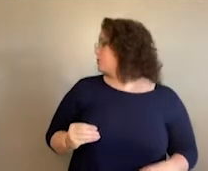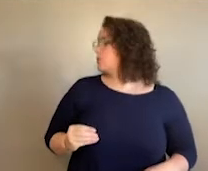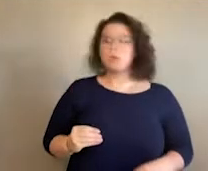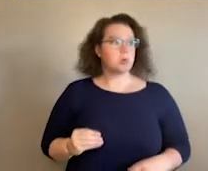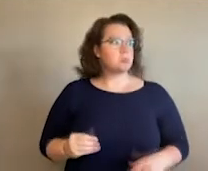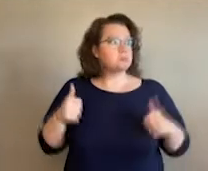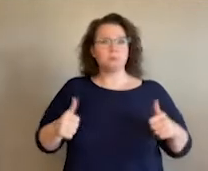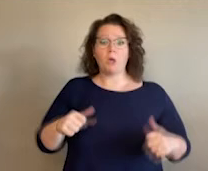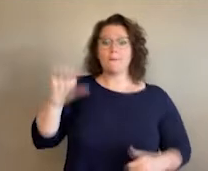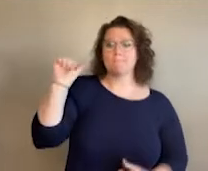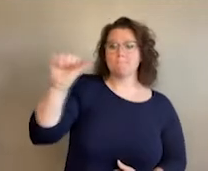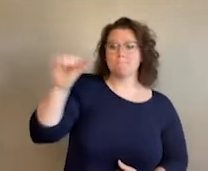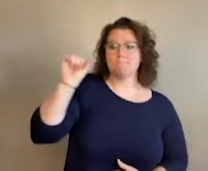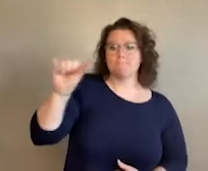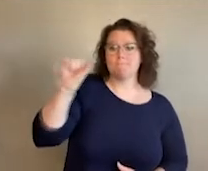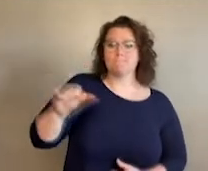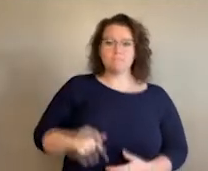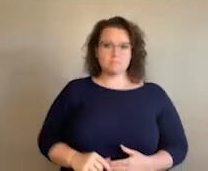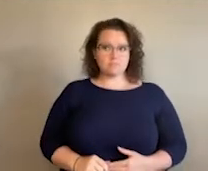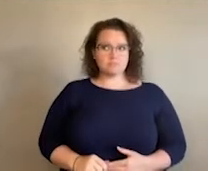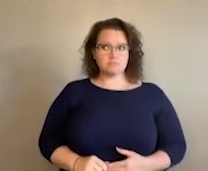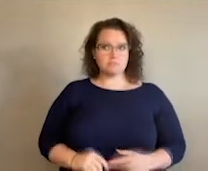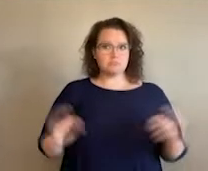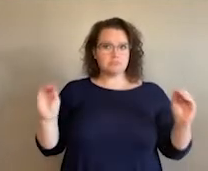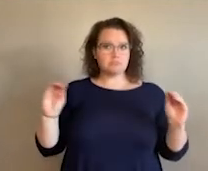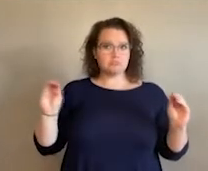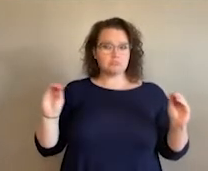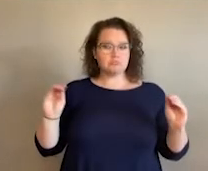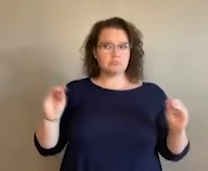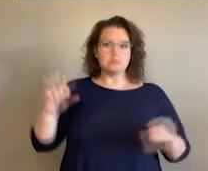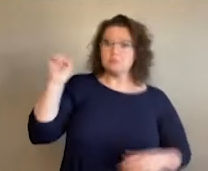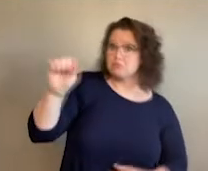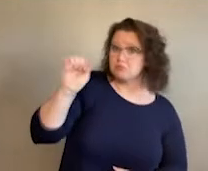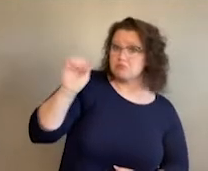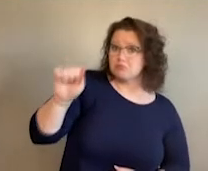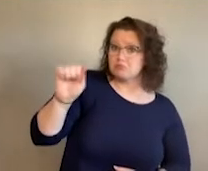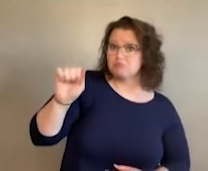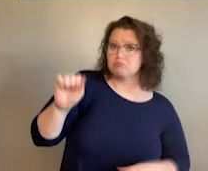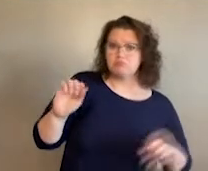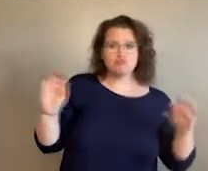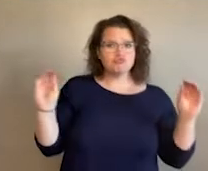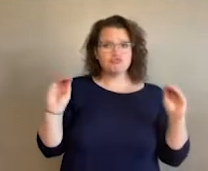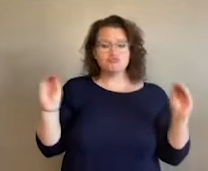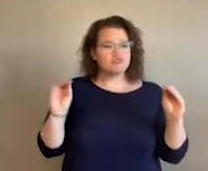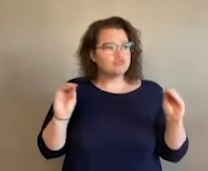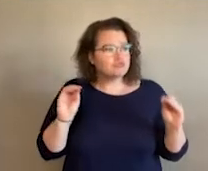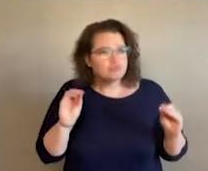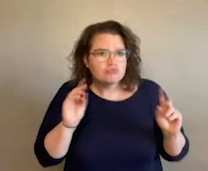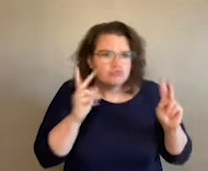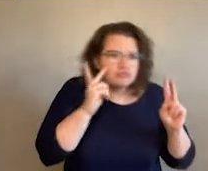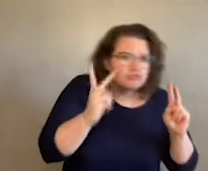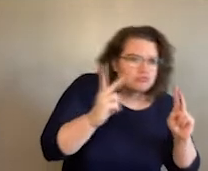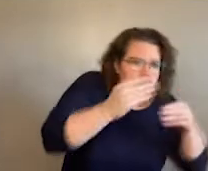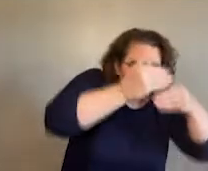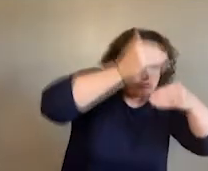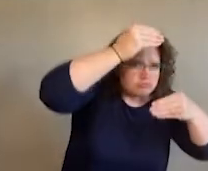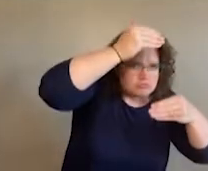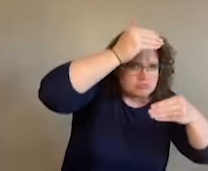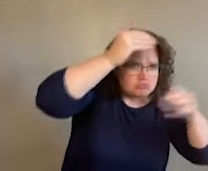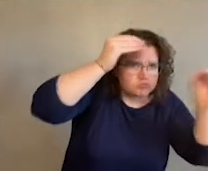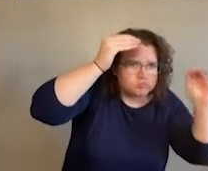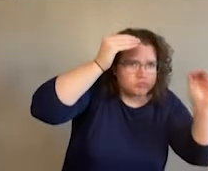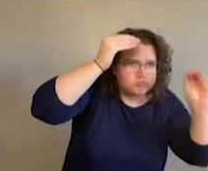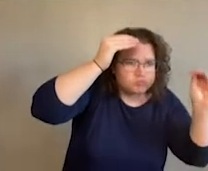Nobody answered, so he knocked again. Rap, tap, tap. Still no one answered, and there was no stir within the